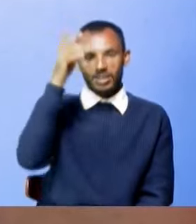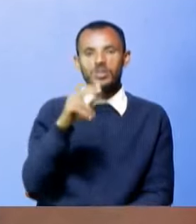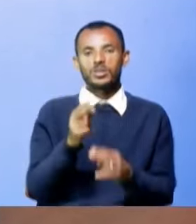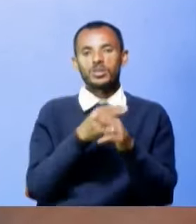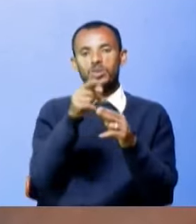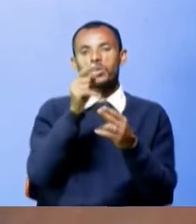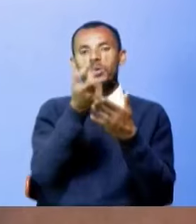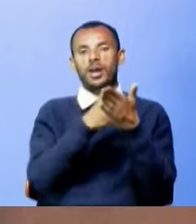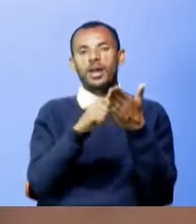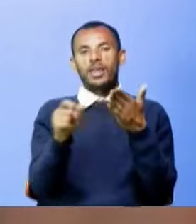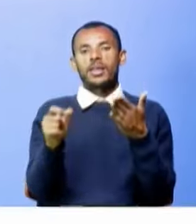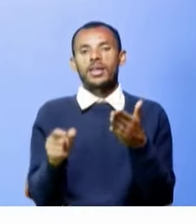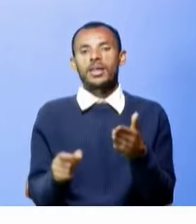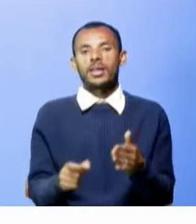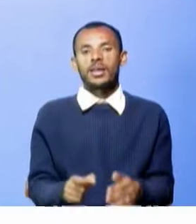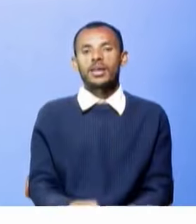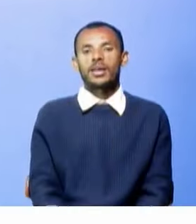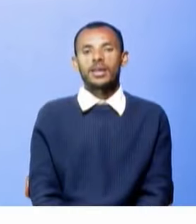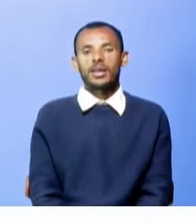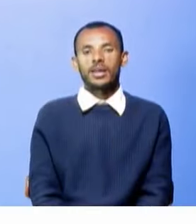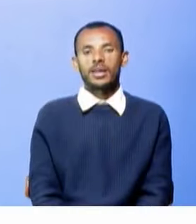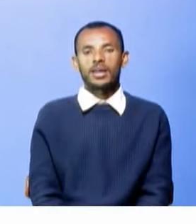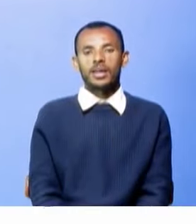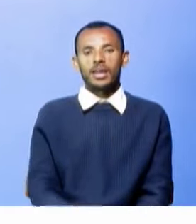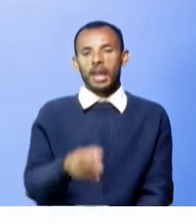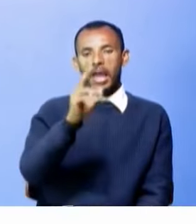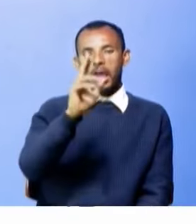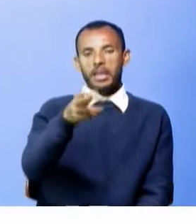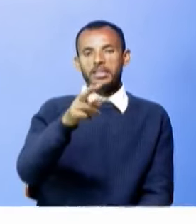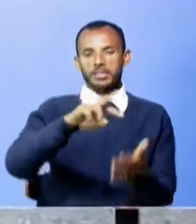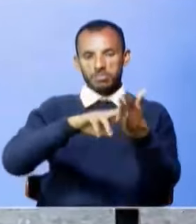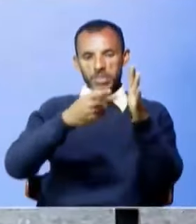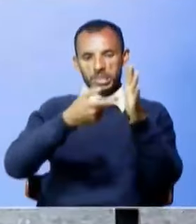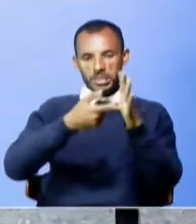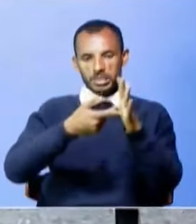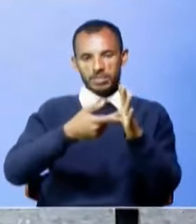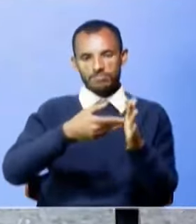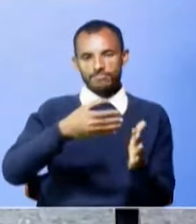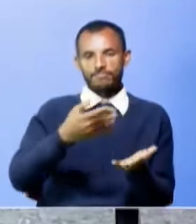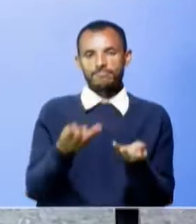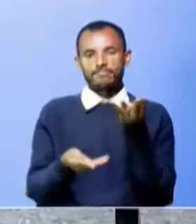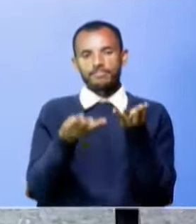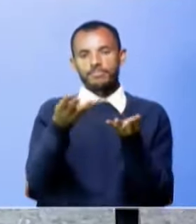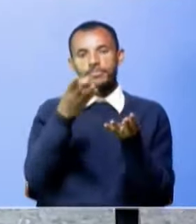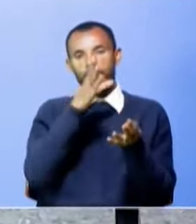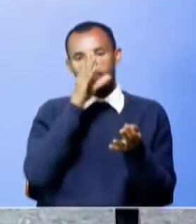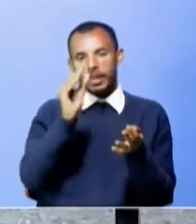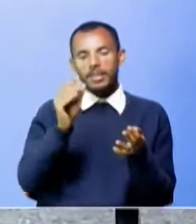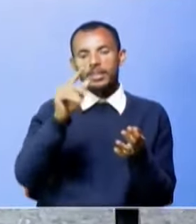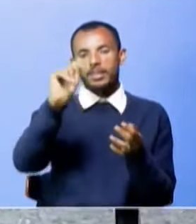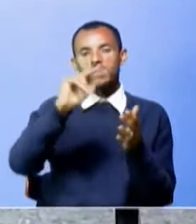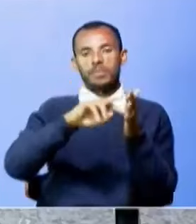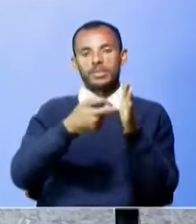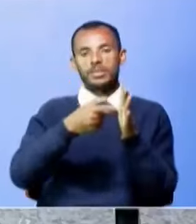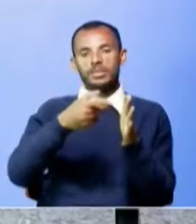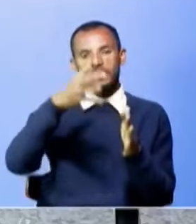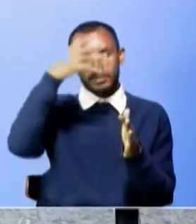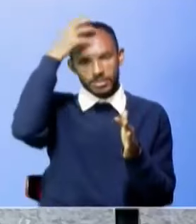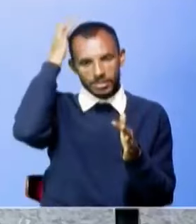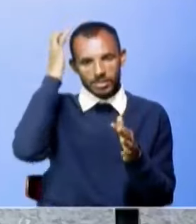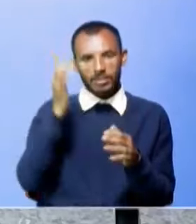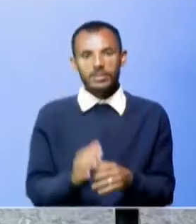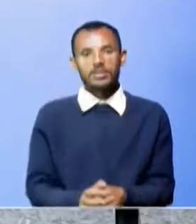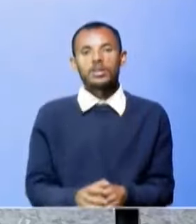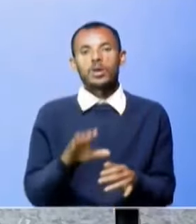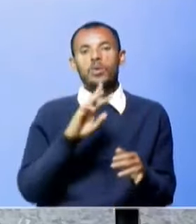it like HT, where H refers to the head and capital T refers to the tail.